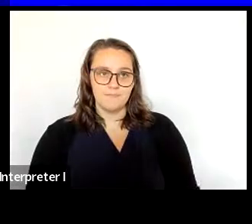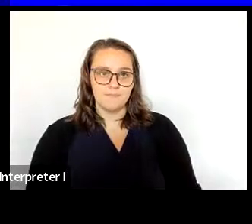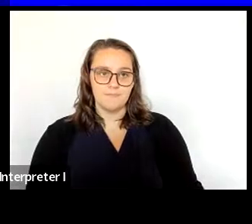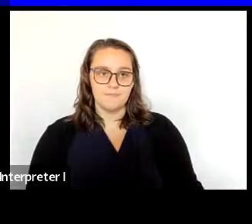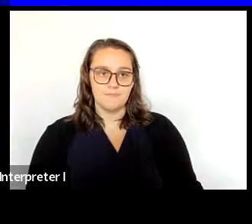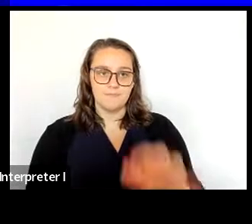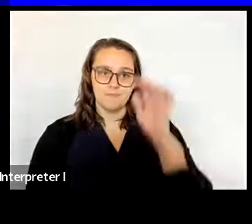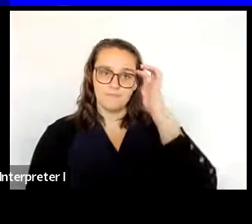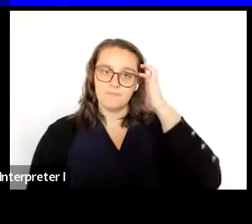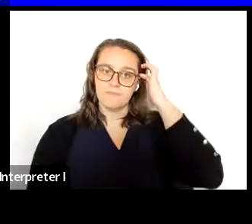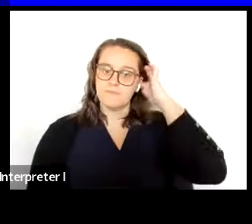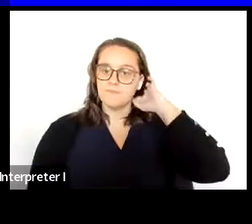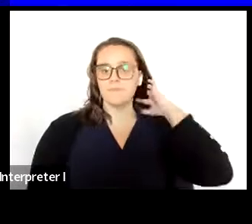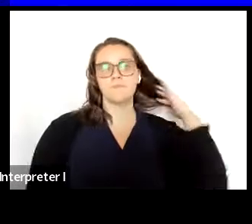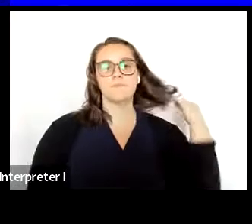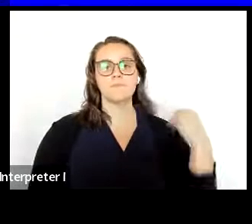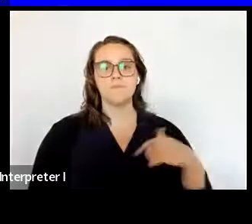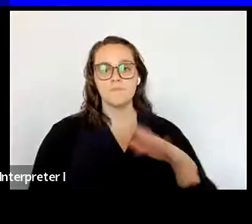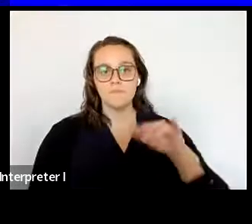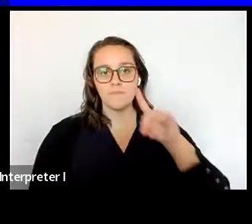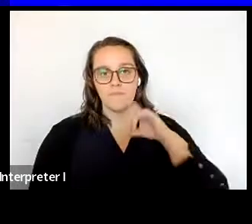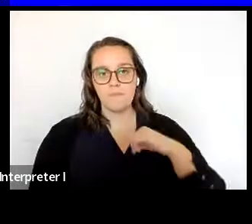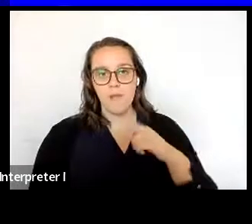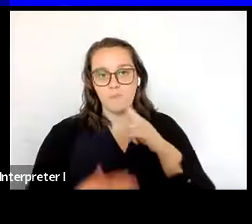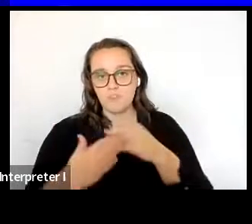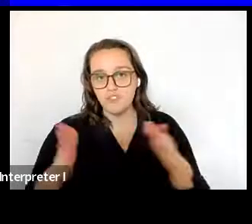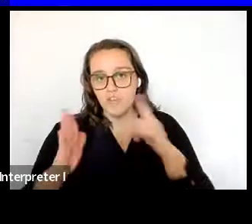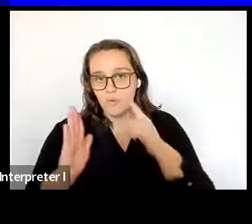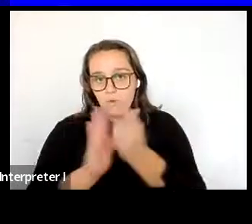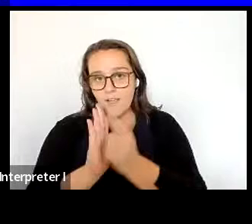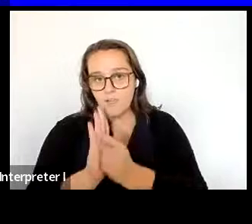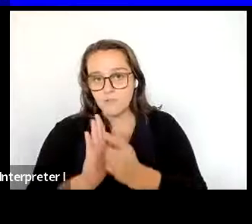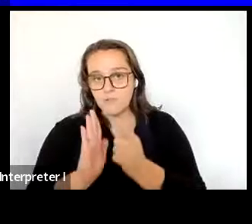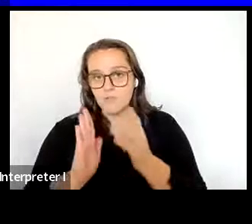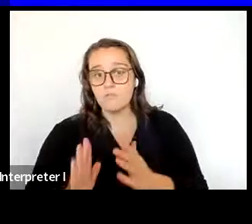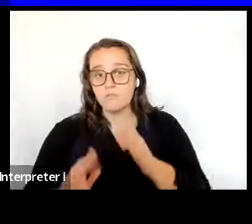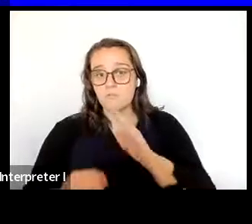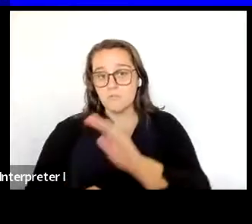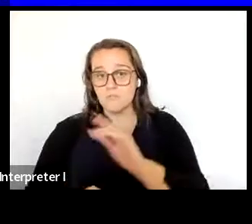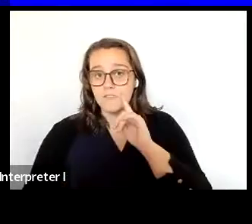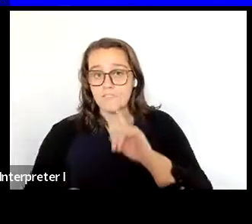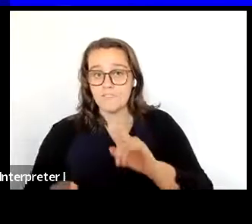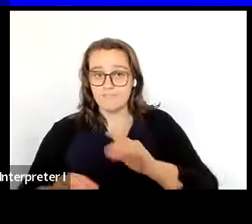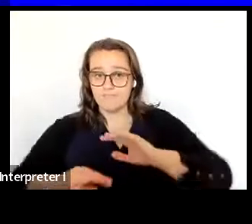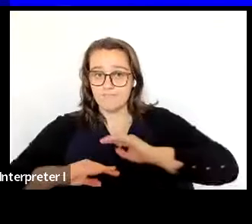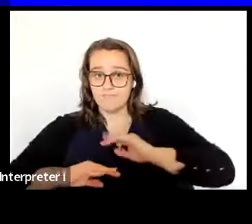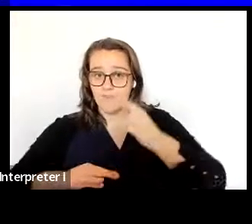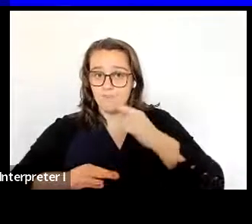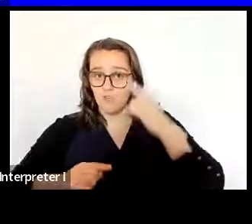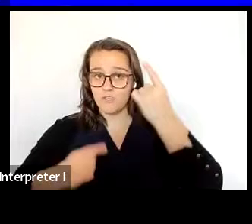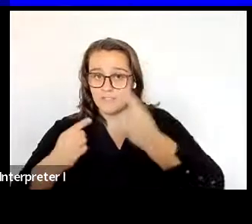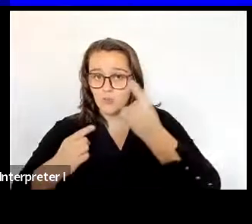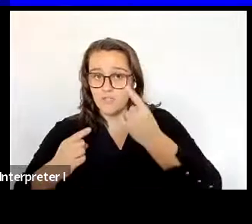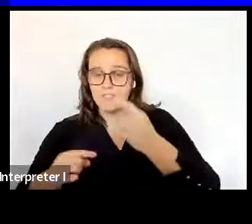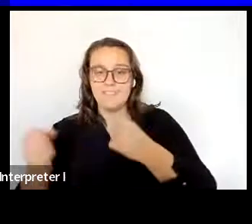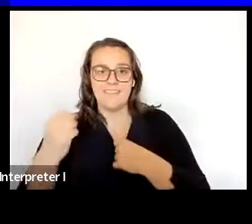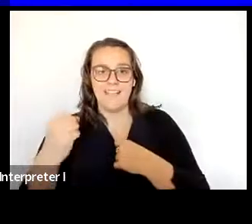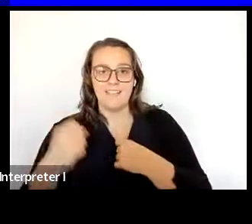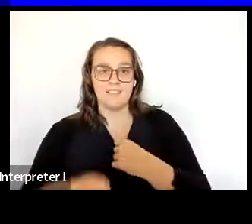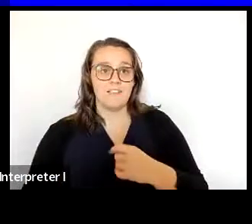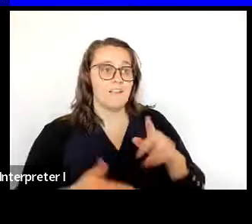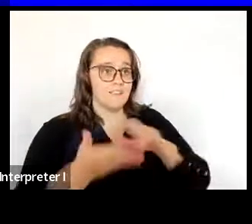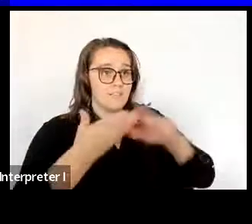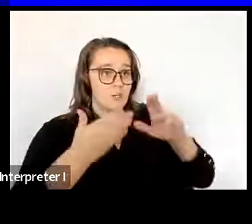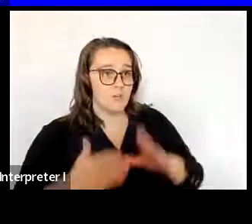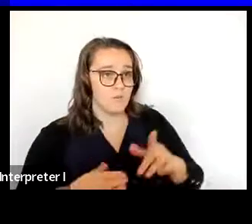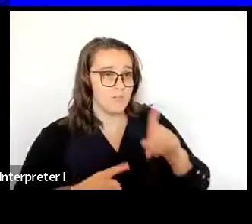Madam General Counsel, is the measure legally and technically sufficient for our consideration? Yes, it is. Madam Secretary, is the record complete? Once the